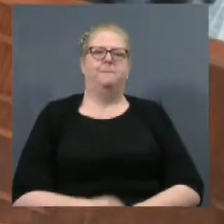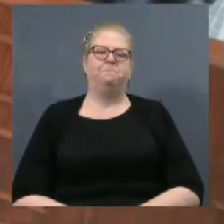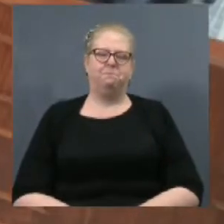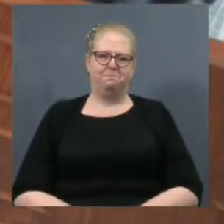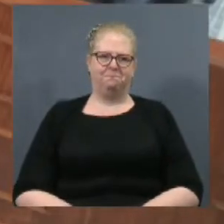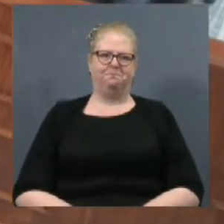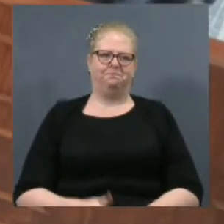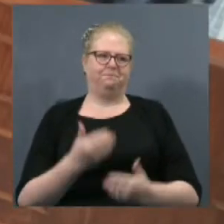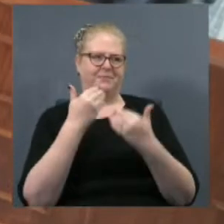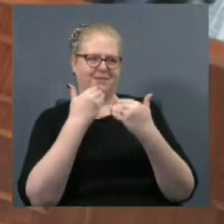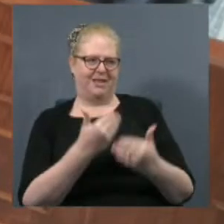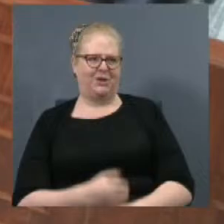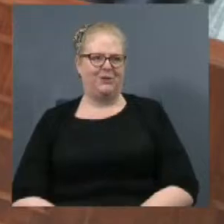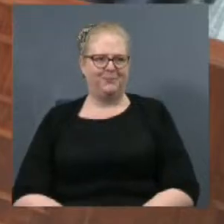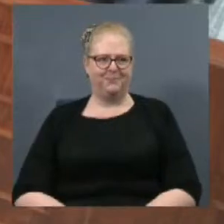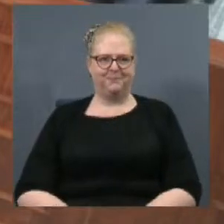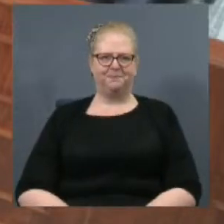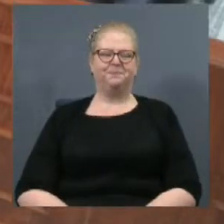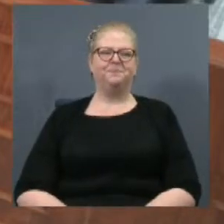Thank you.